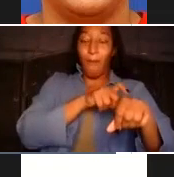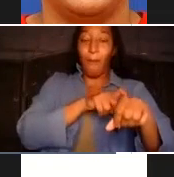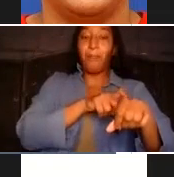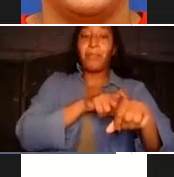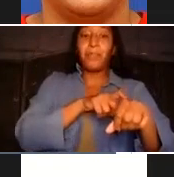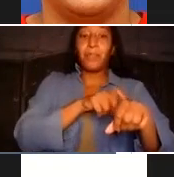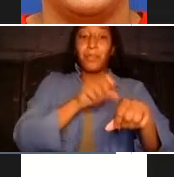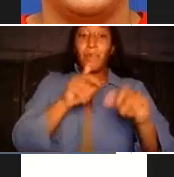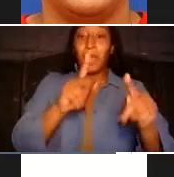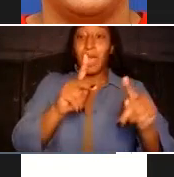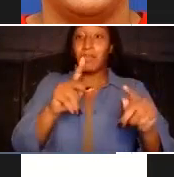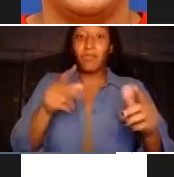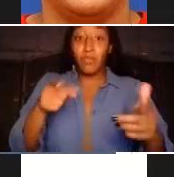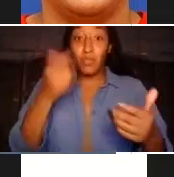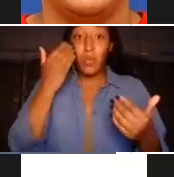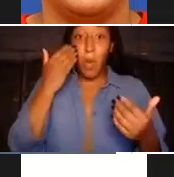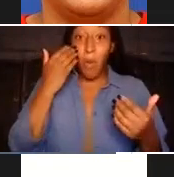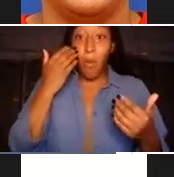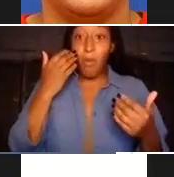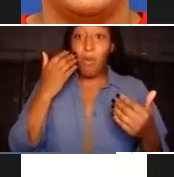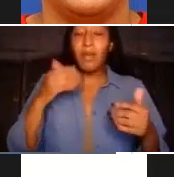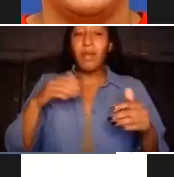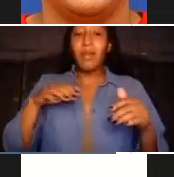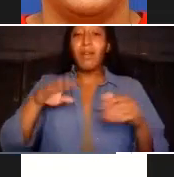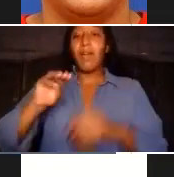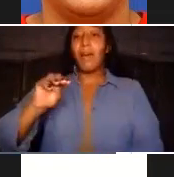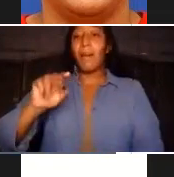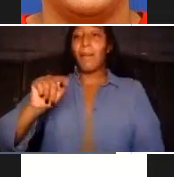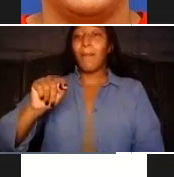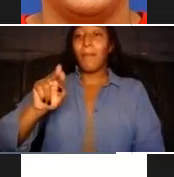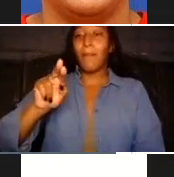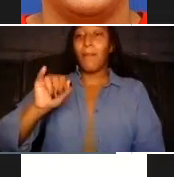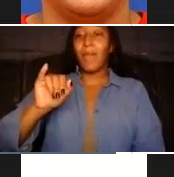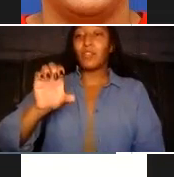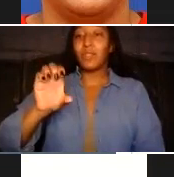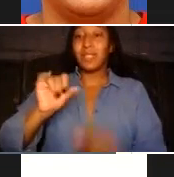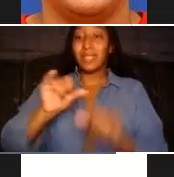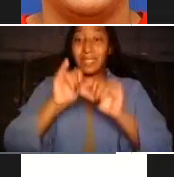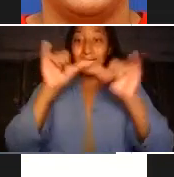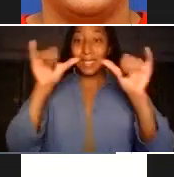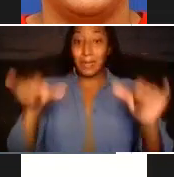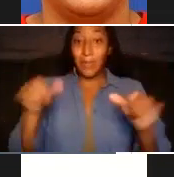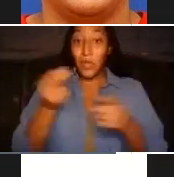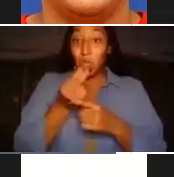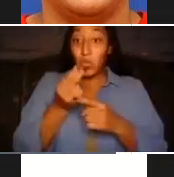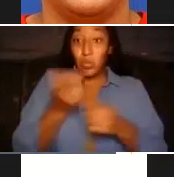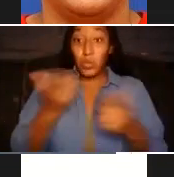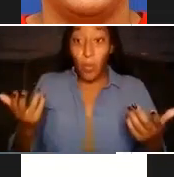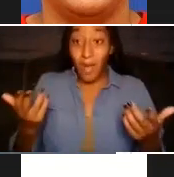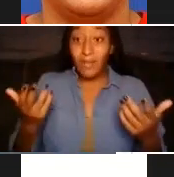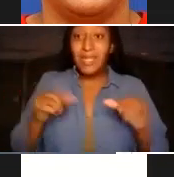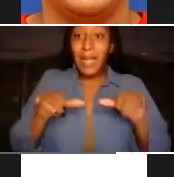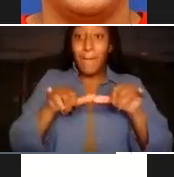we use Hertz, and Hertz refers to cycles per second. So how many times does